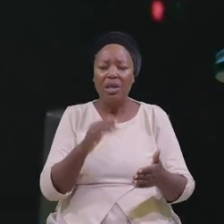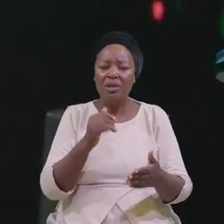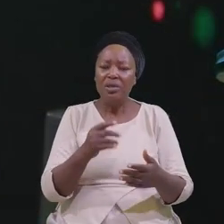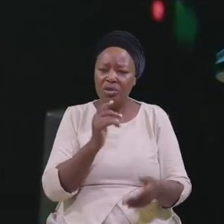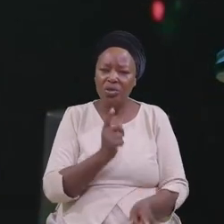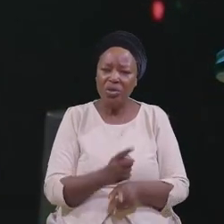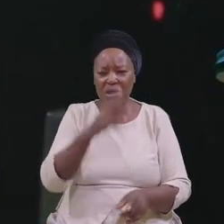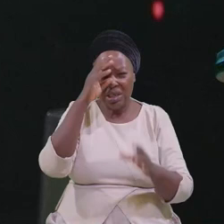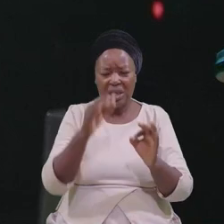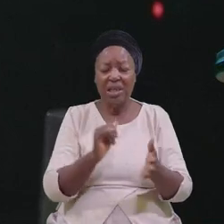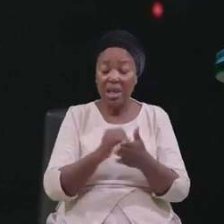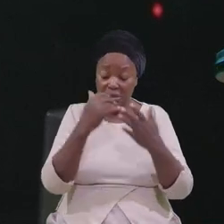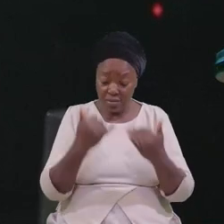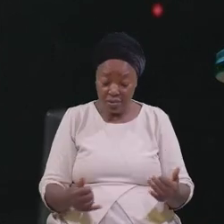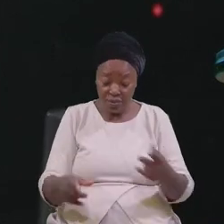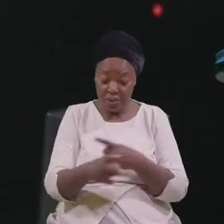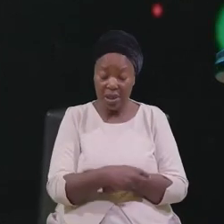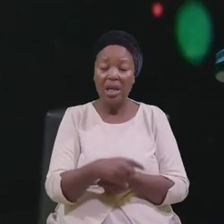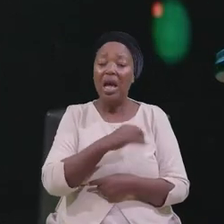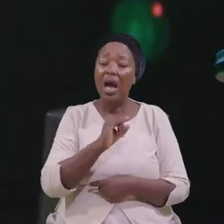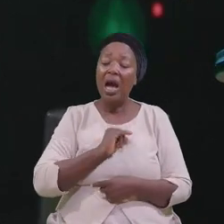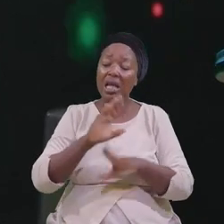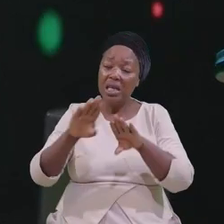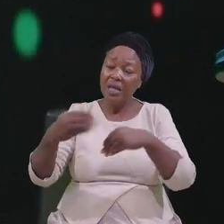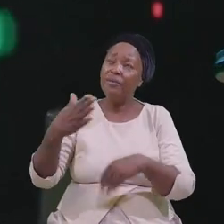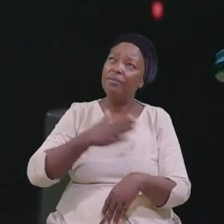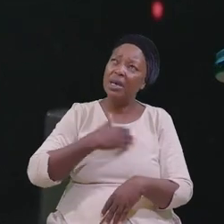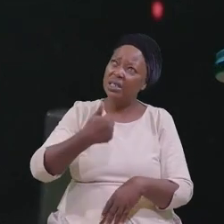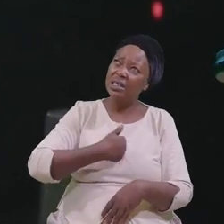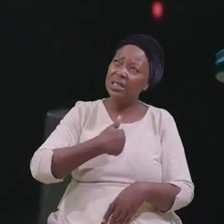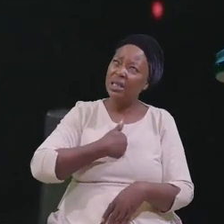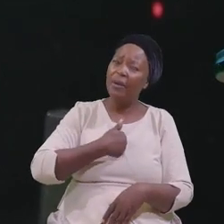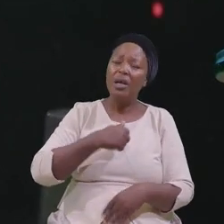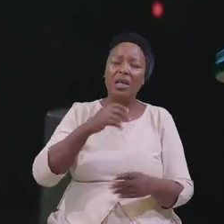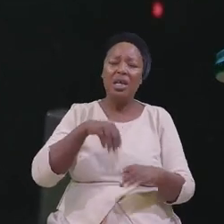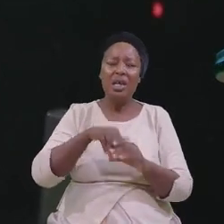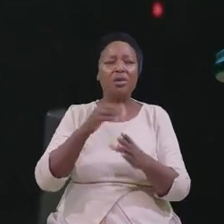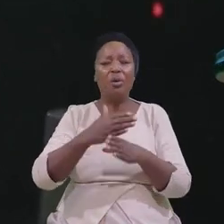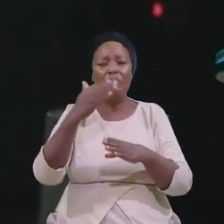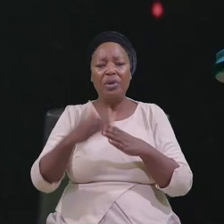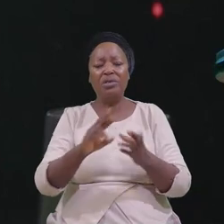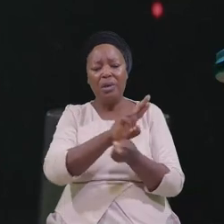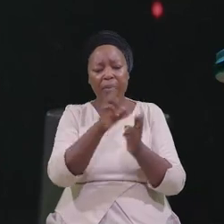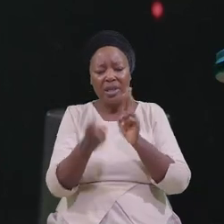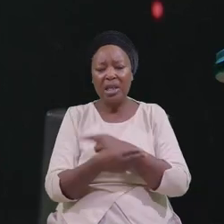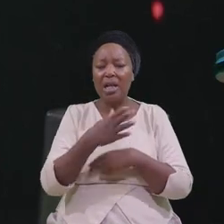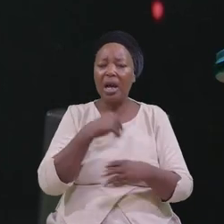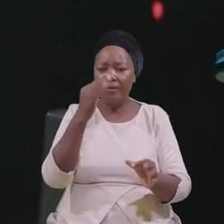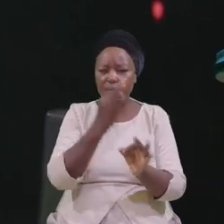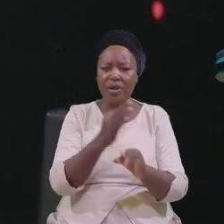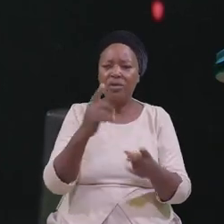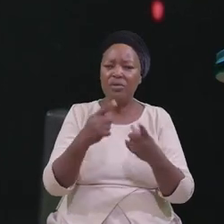this particular day, I give myself in total repentance and faith unto the